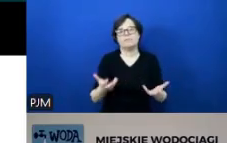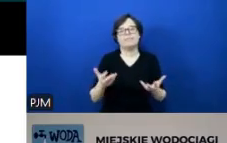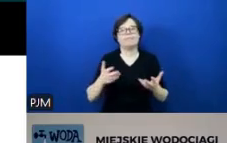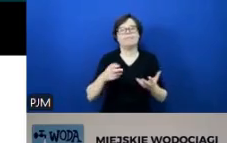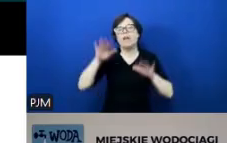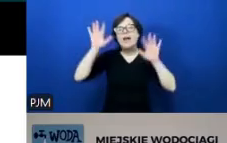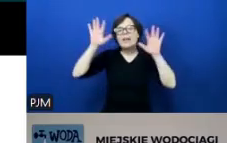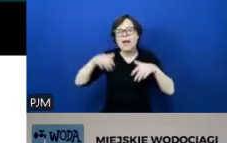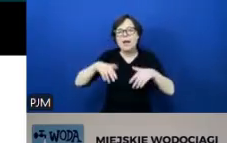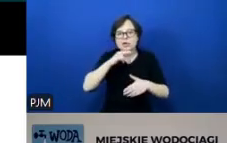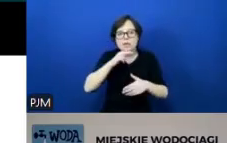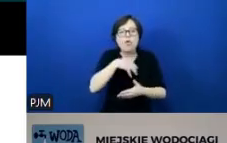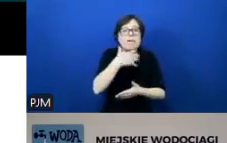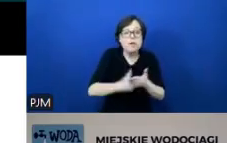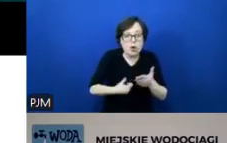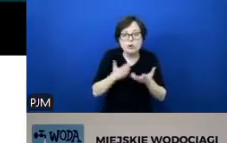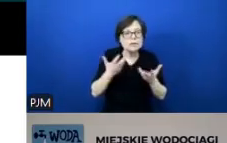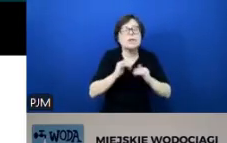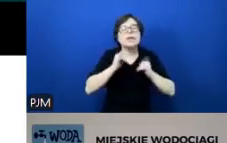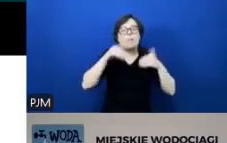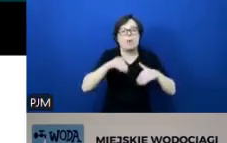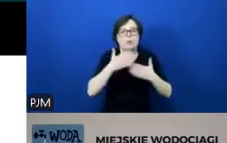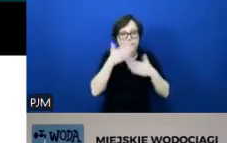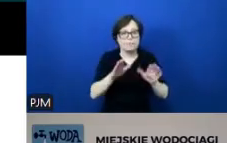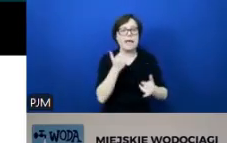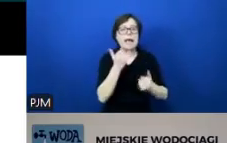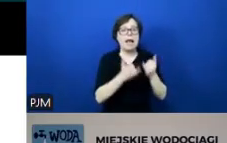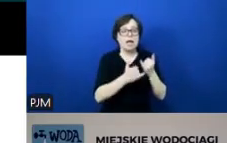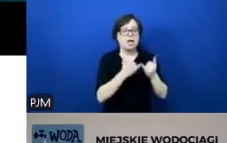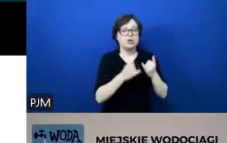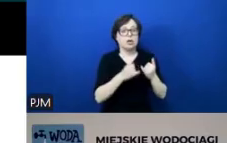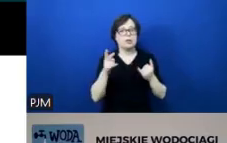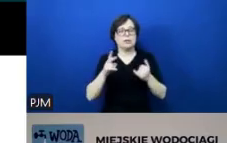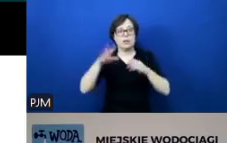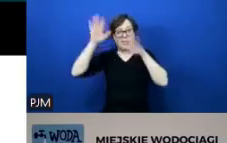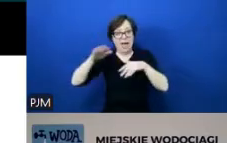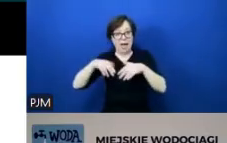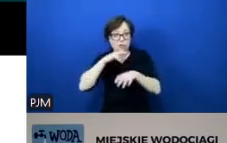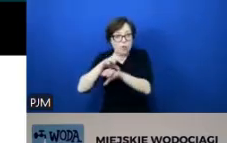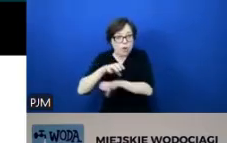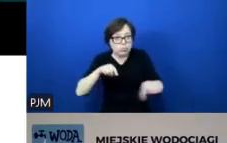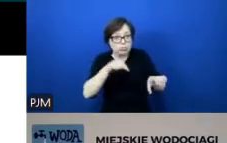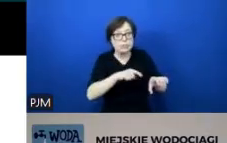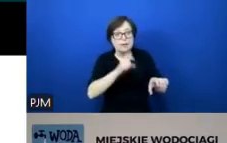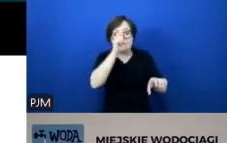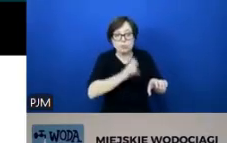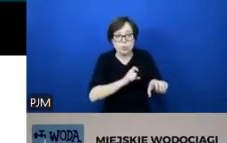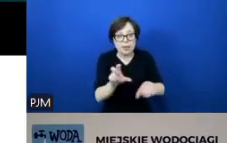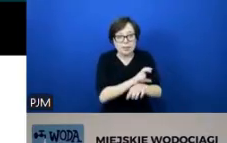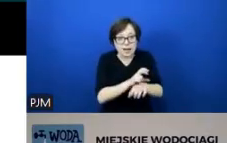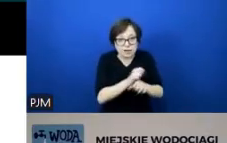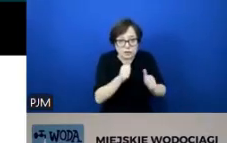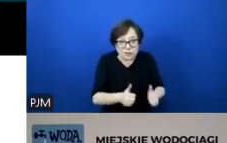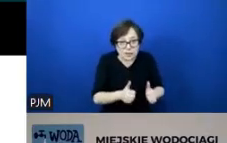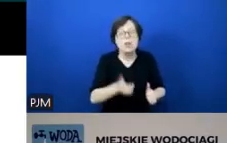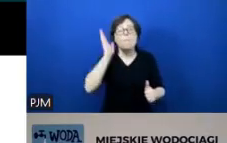And today, we can speak of the situation with such an equation. It's the